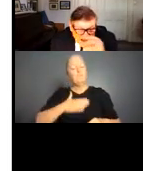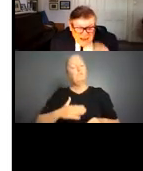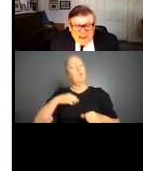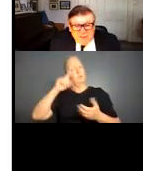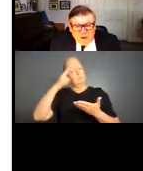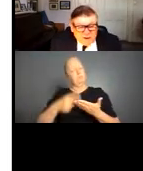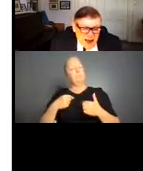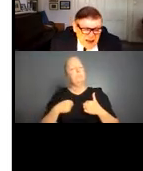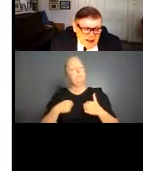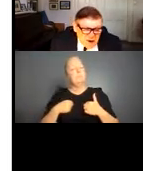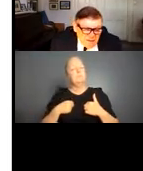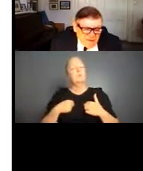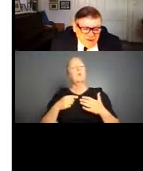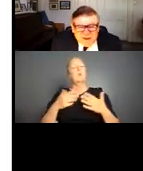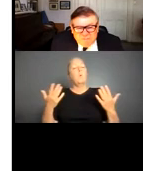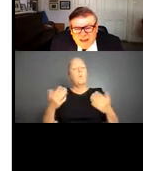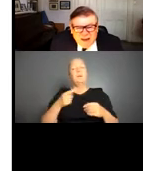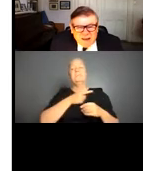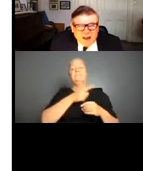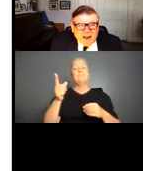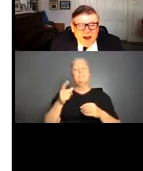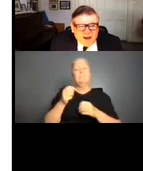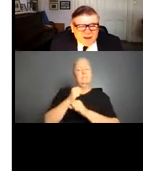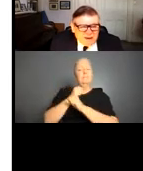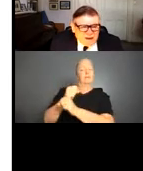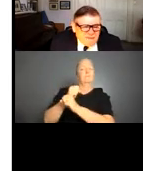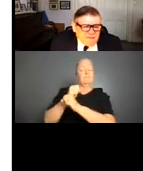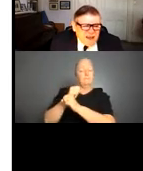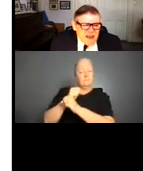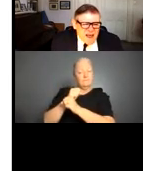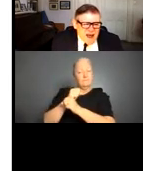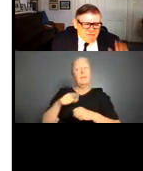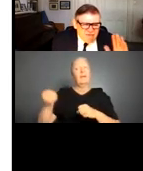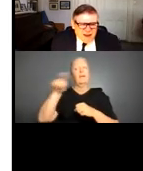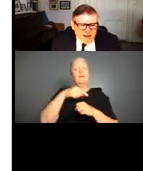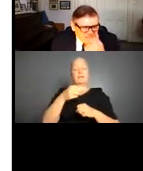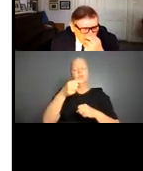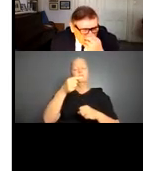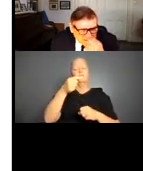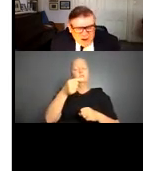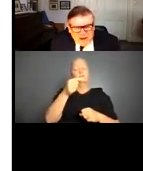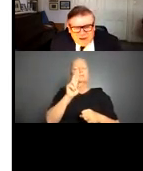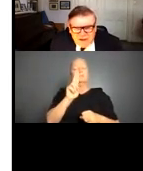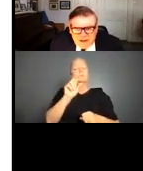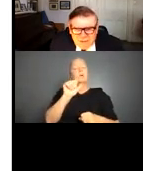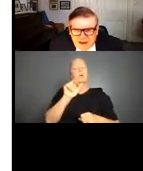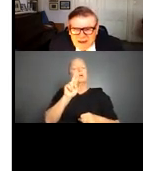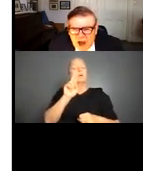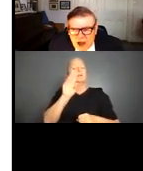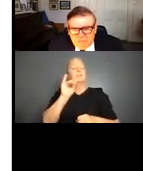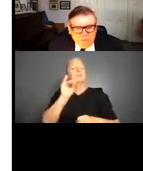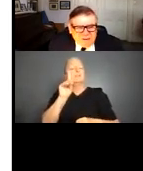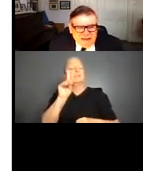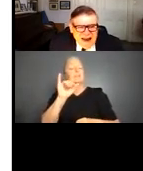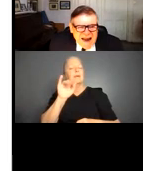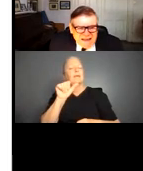safeguards against abuse and undue influence, particularly by guardians. And recognize the right of persons with disabilities to